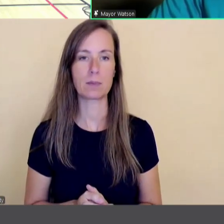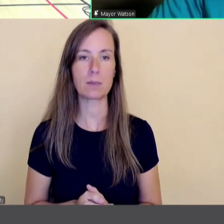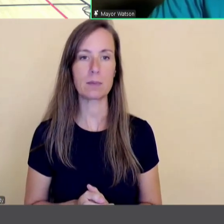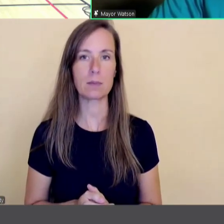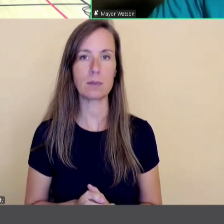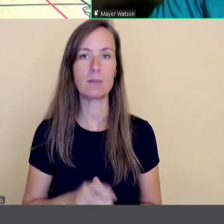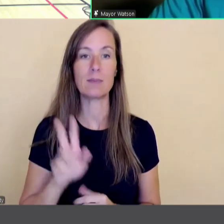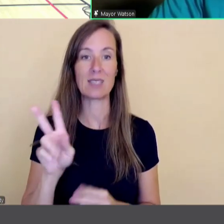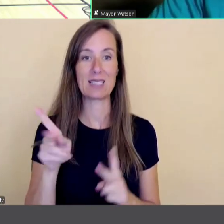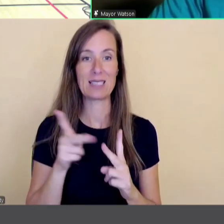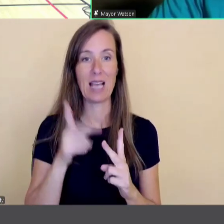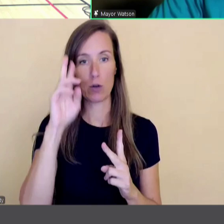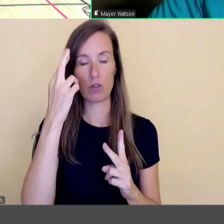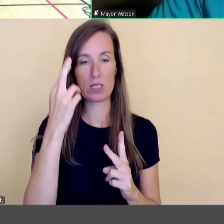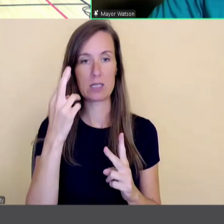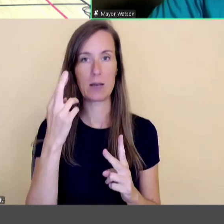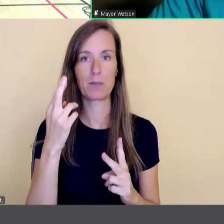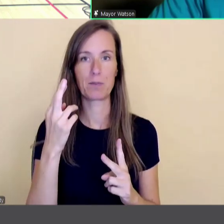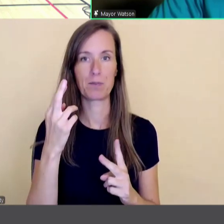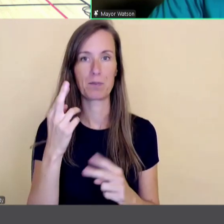The second reason was